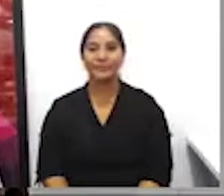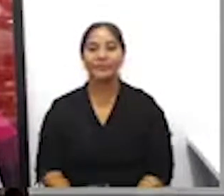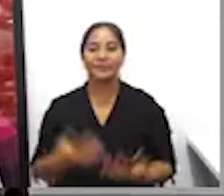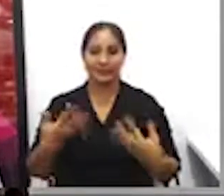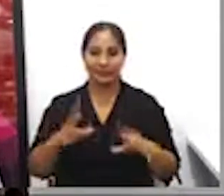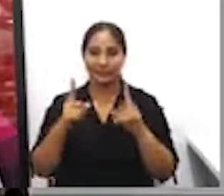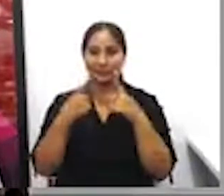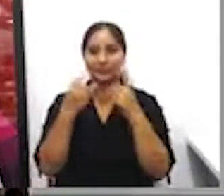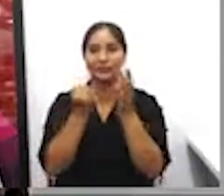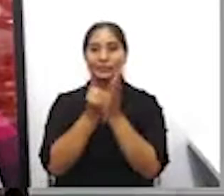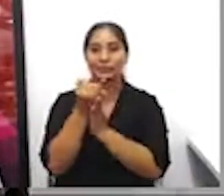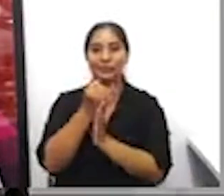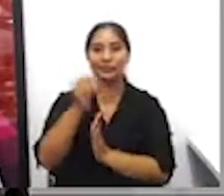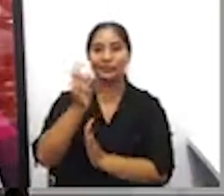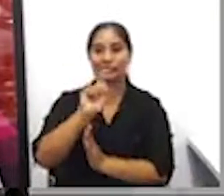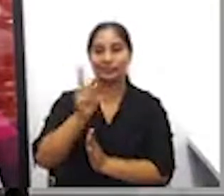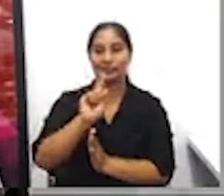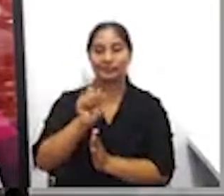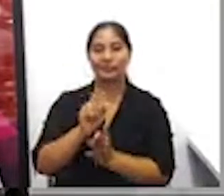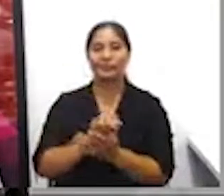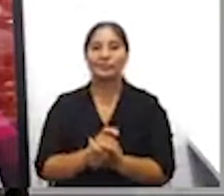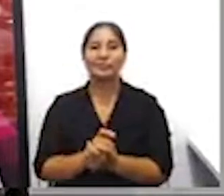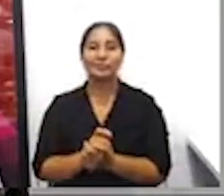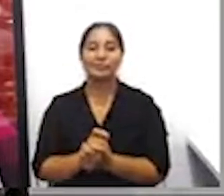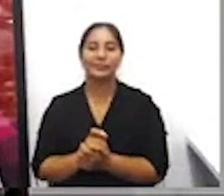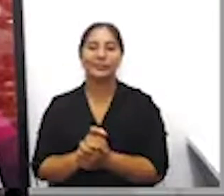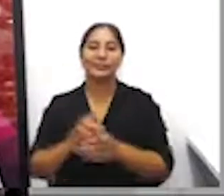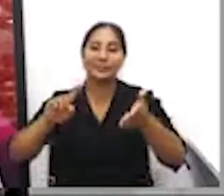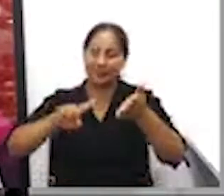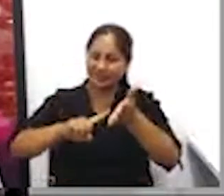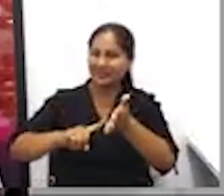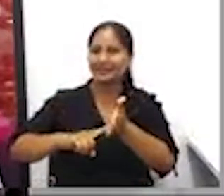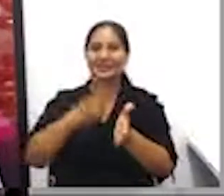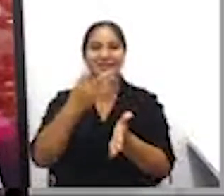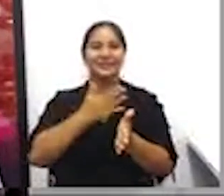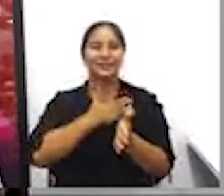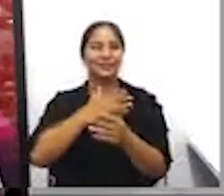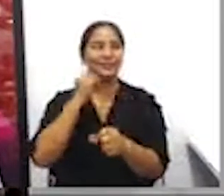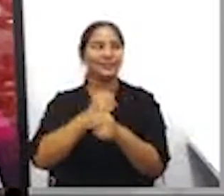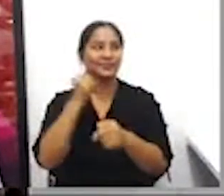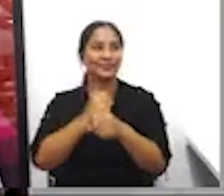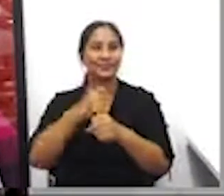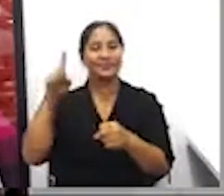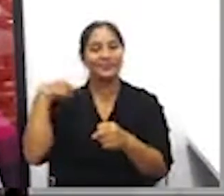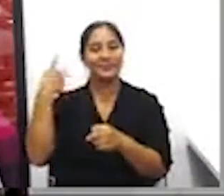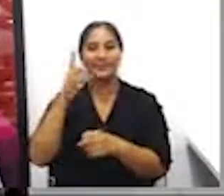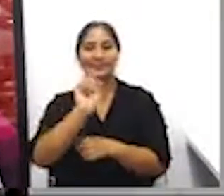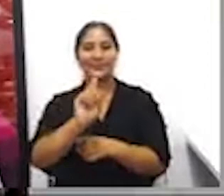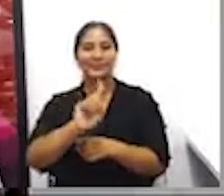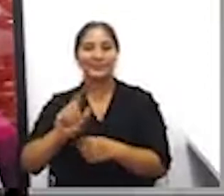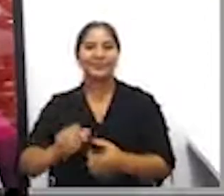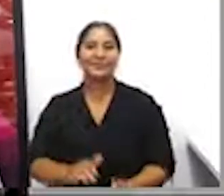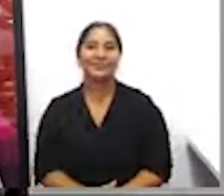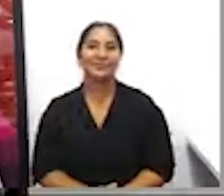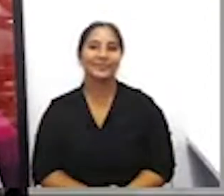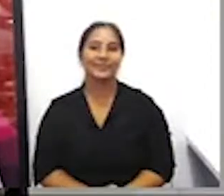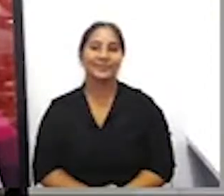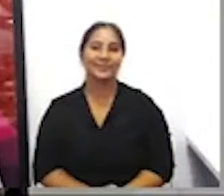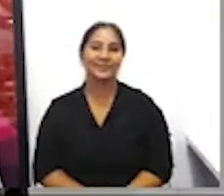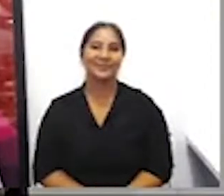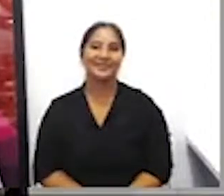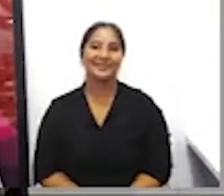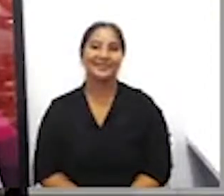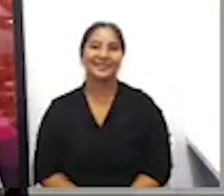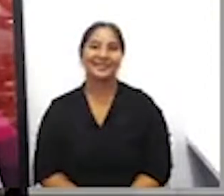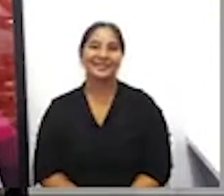first job of Deputy Secretary Sherman is? Do you want me to answer? Yeah, please. You can